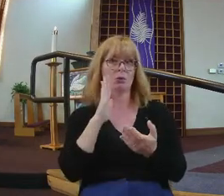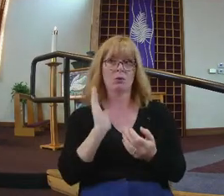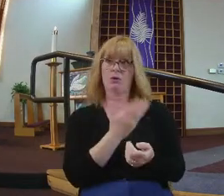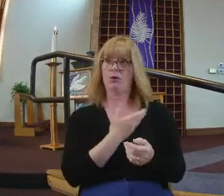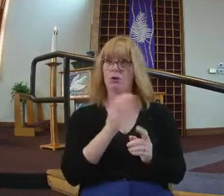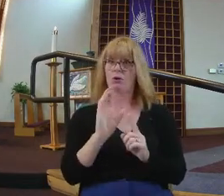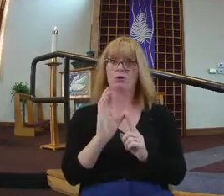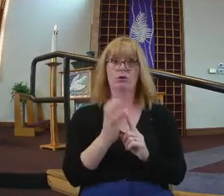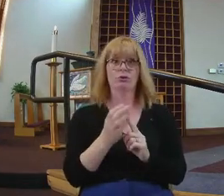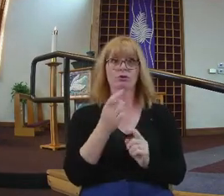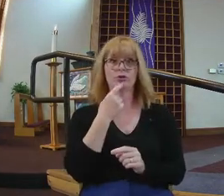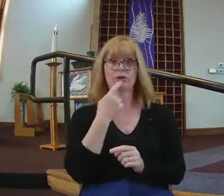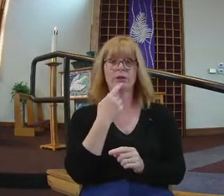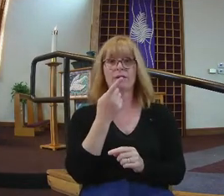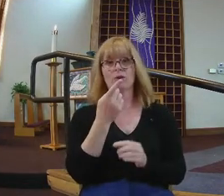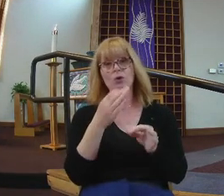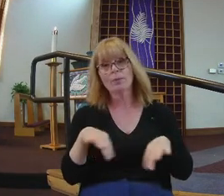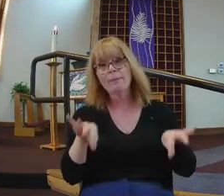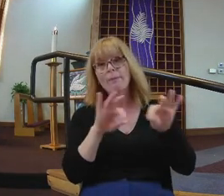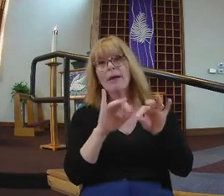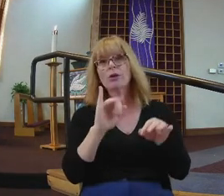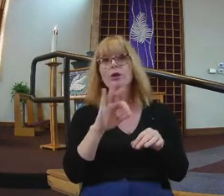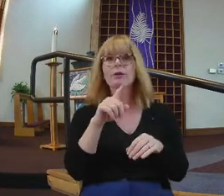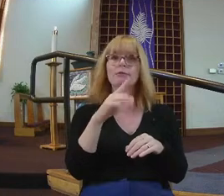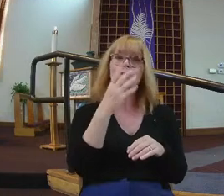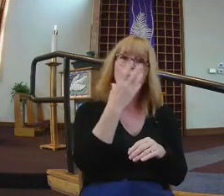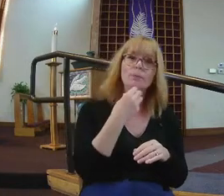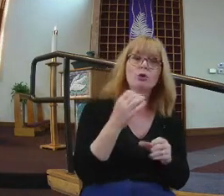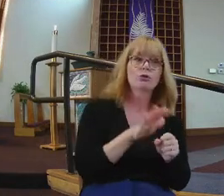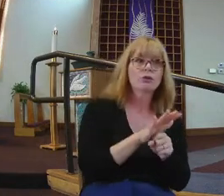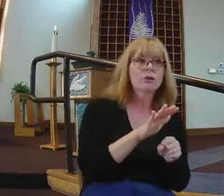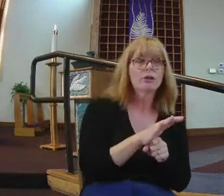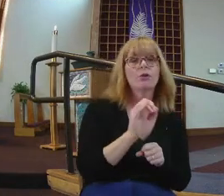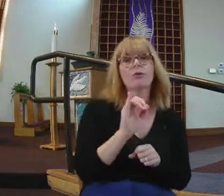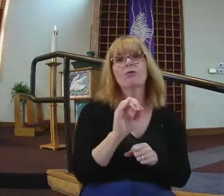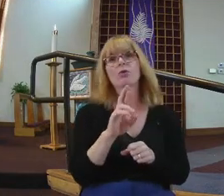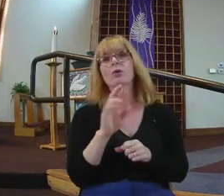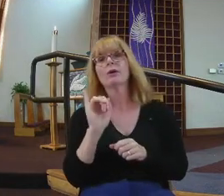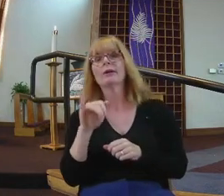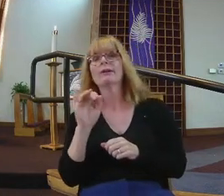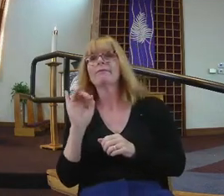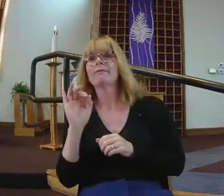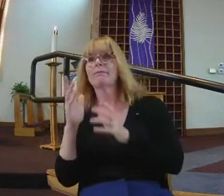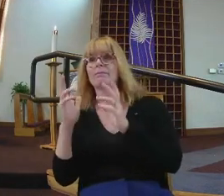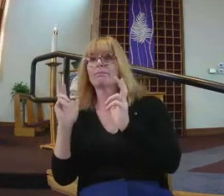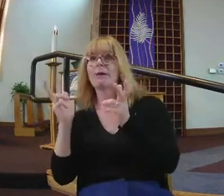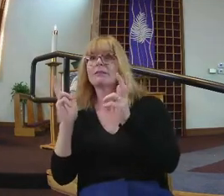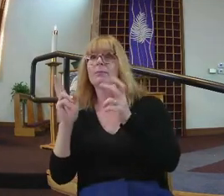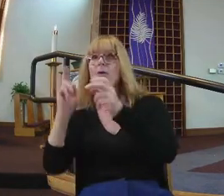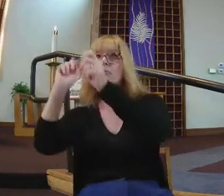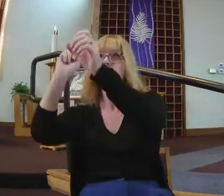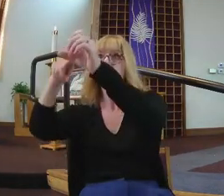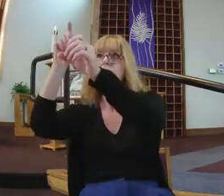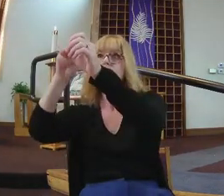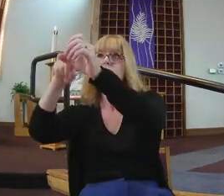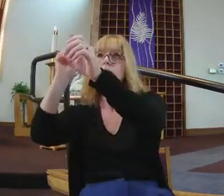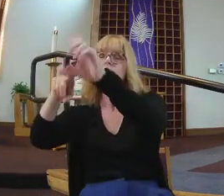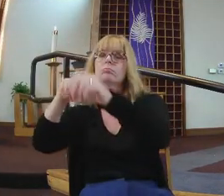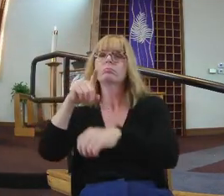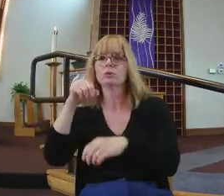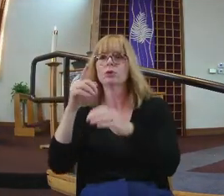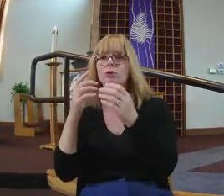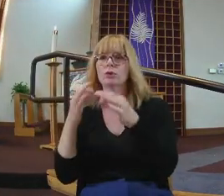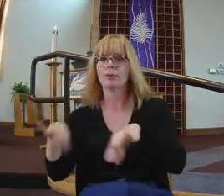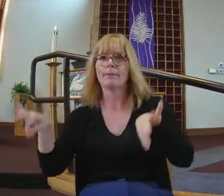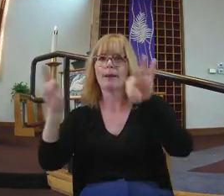matter if you are beautiful enough, or you can shoot the basketball well enough.